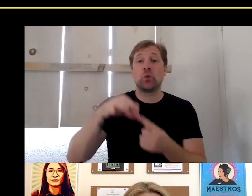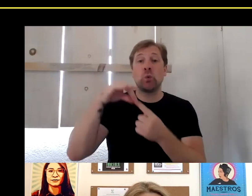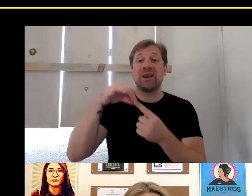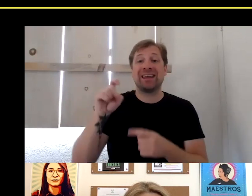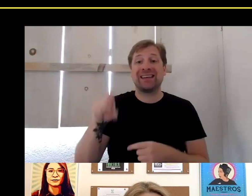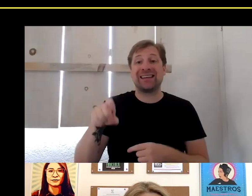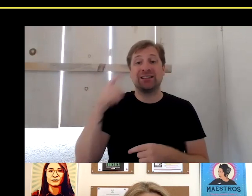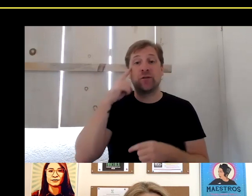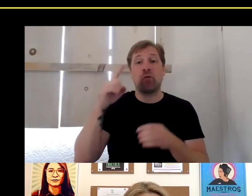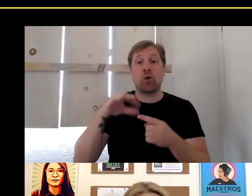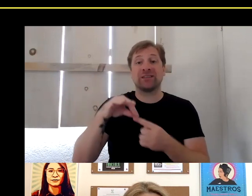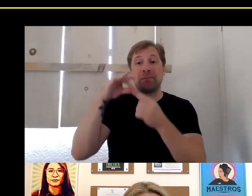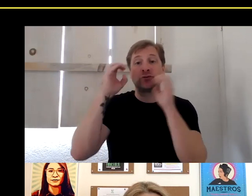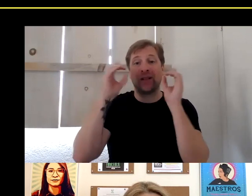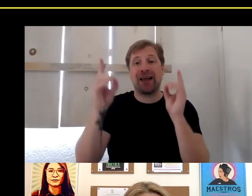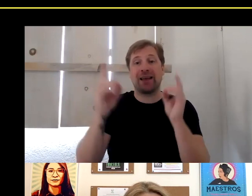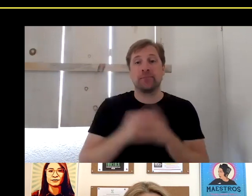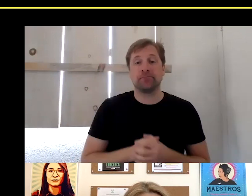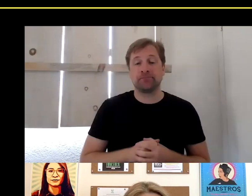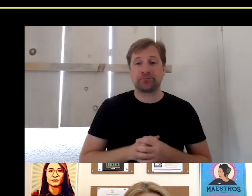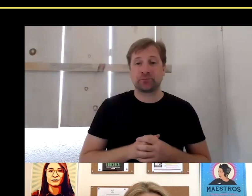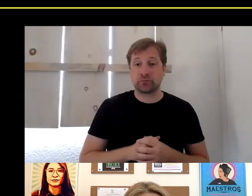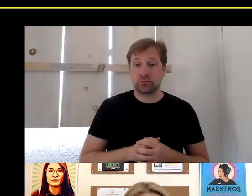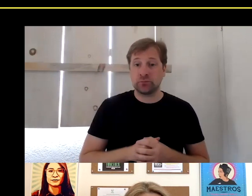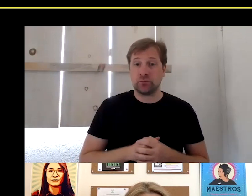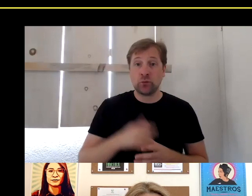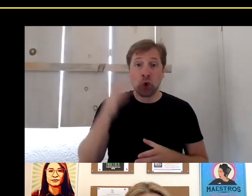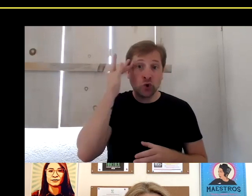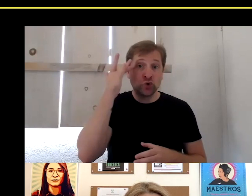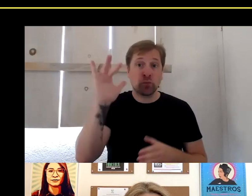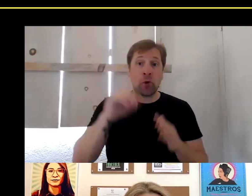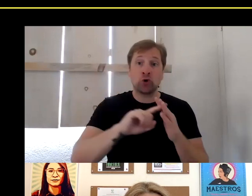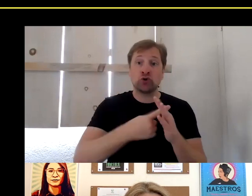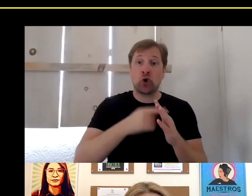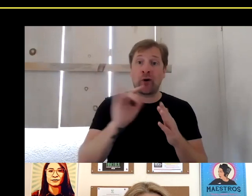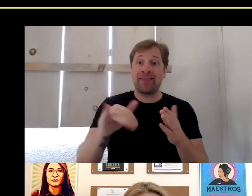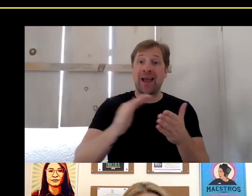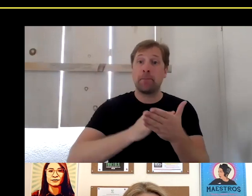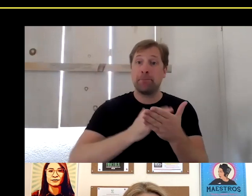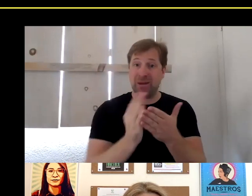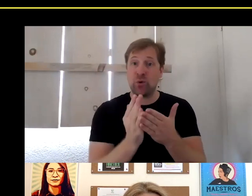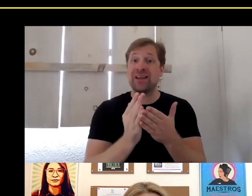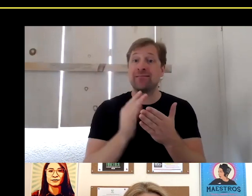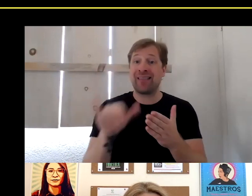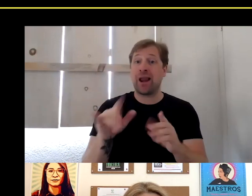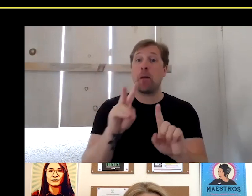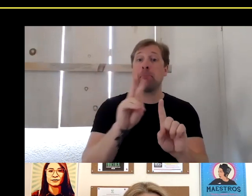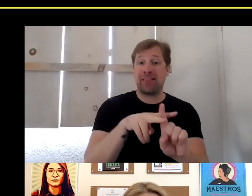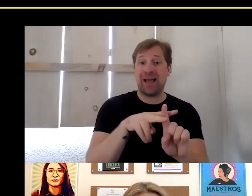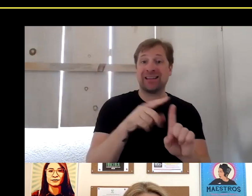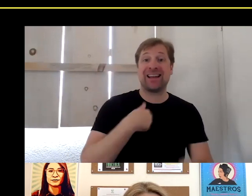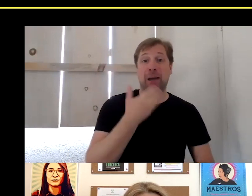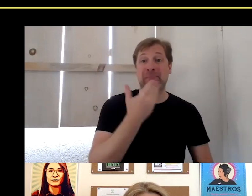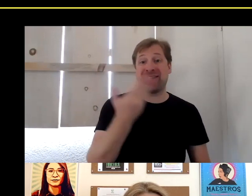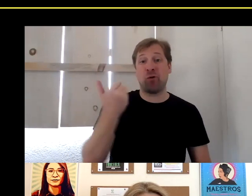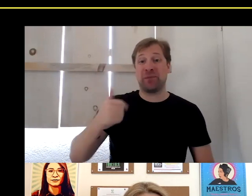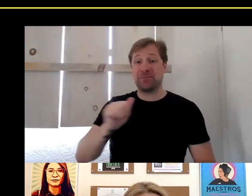special education programs. The Smart Start period also applies, and we're I'm very thankful as a special